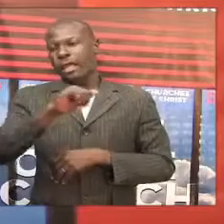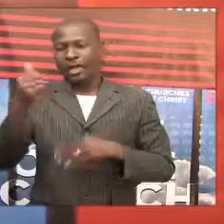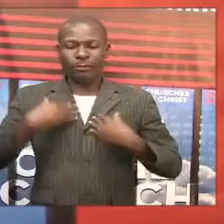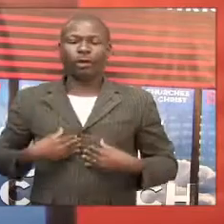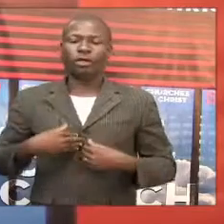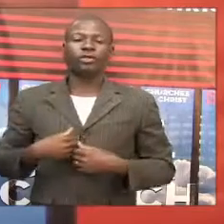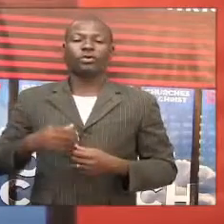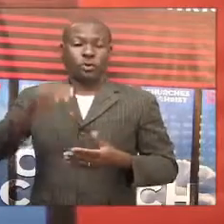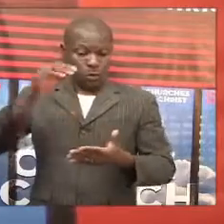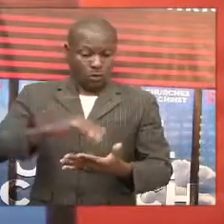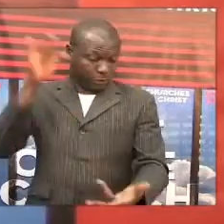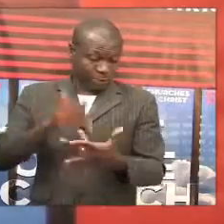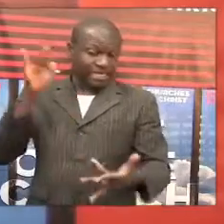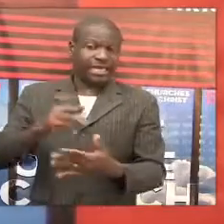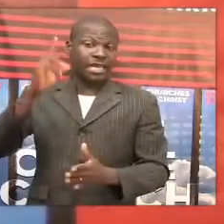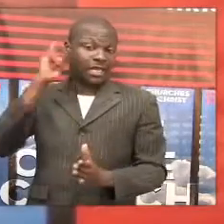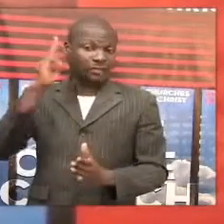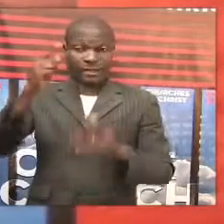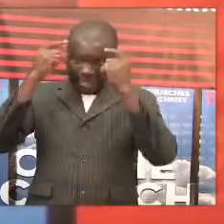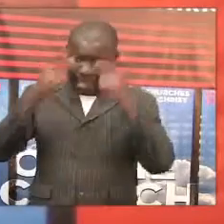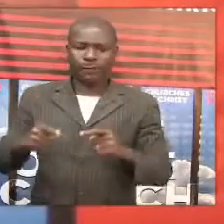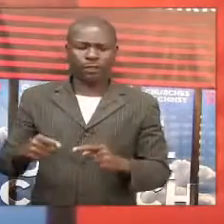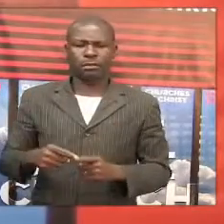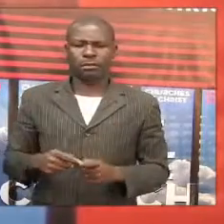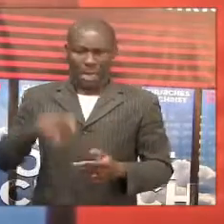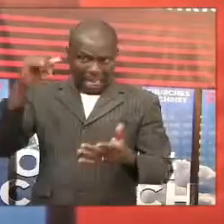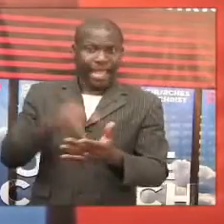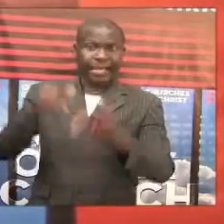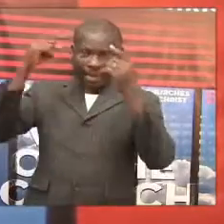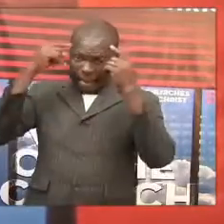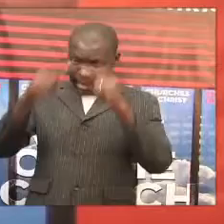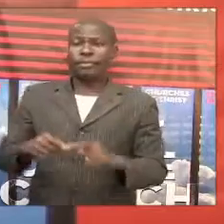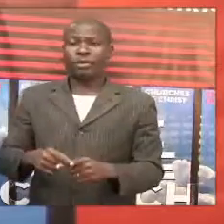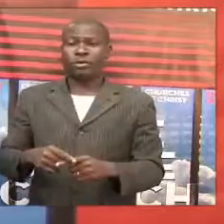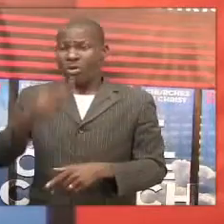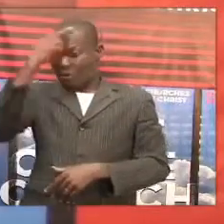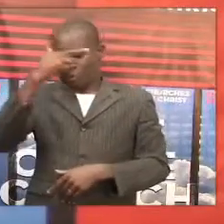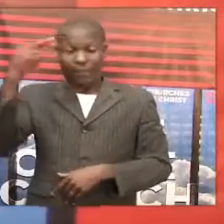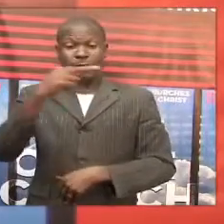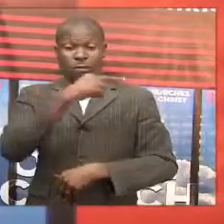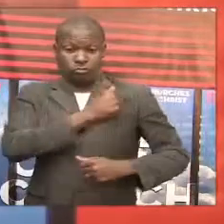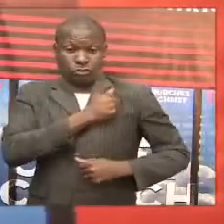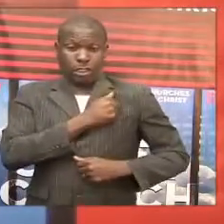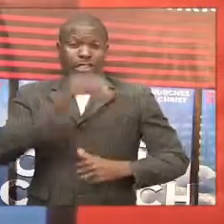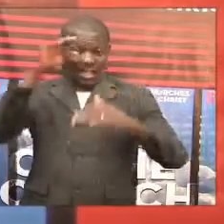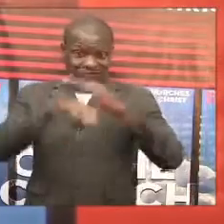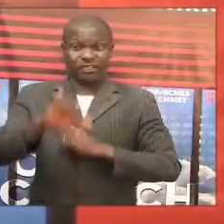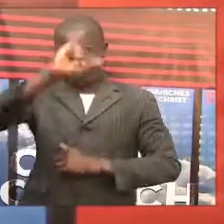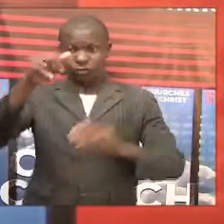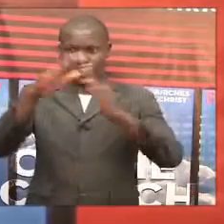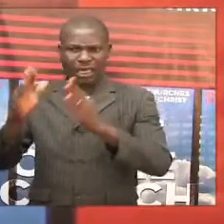esie sa Roman asoja for invade Jerusalem e destroy temple